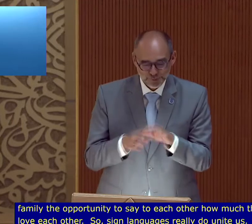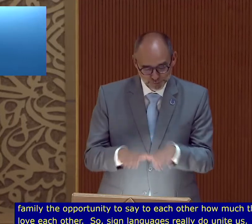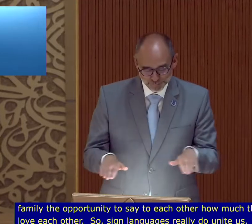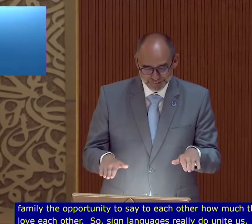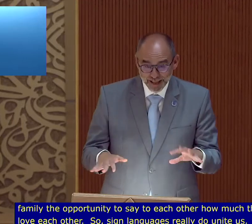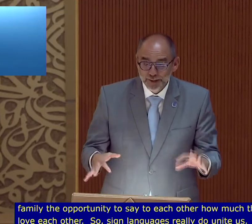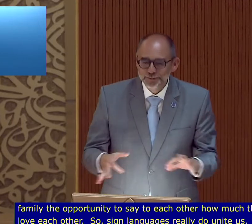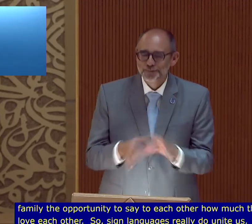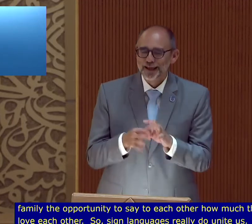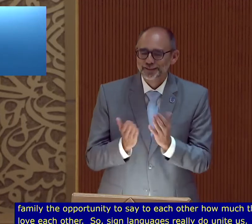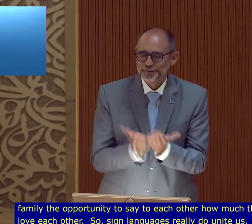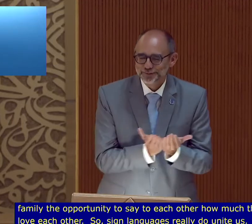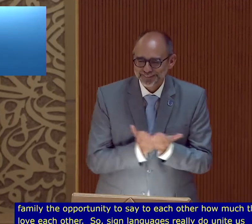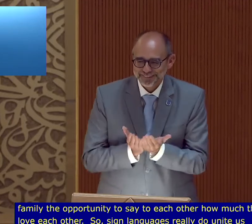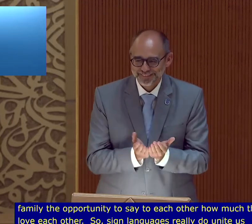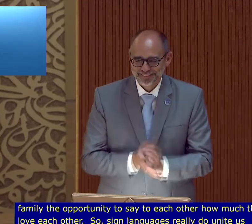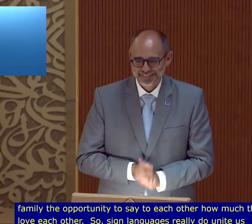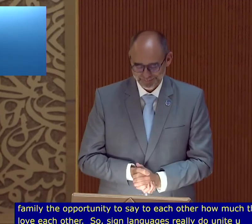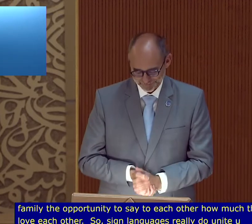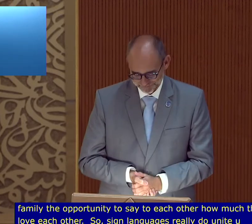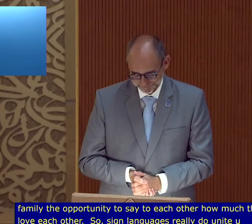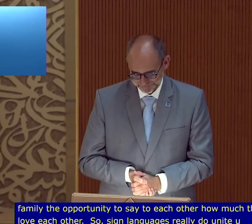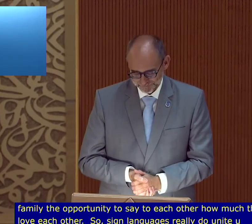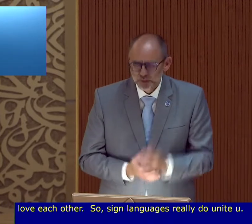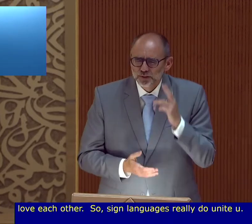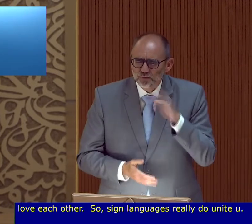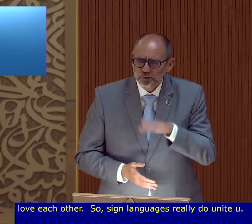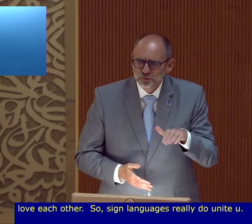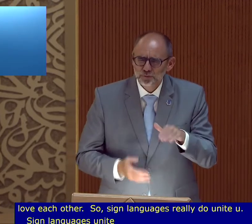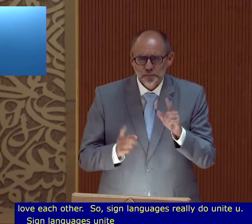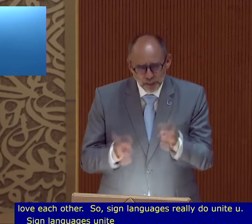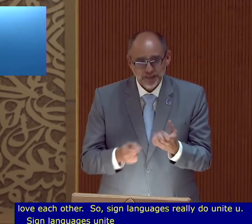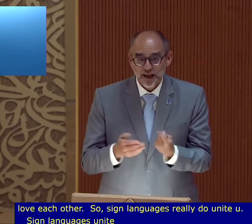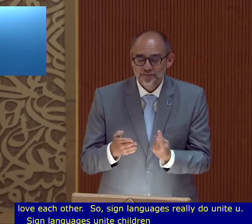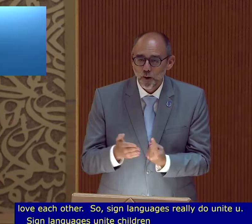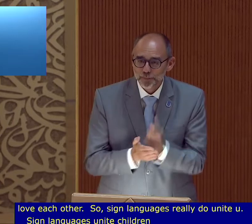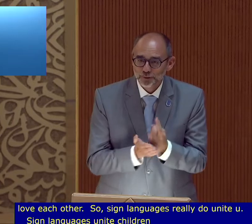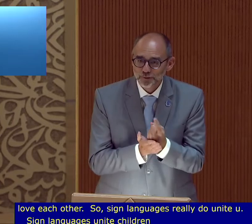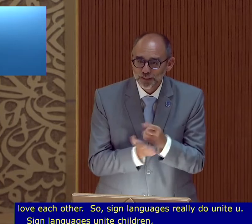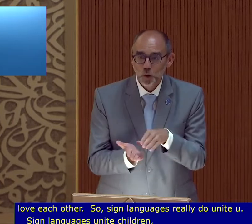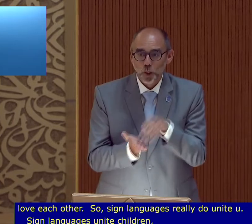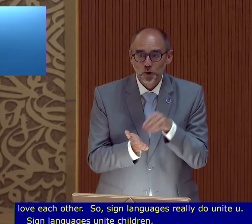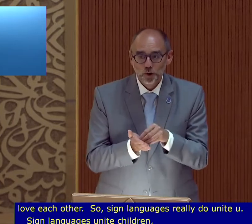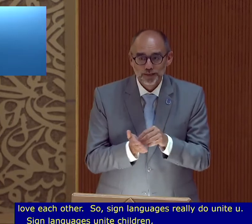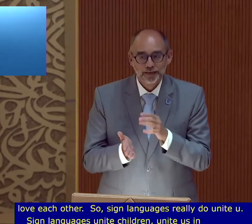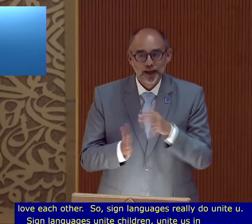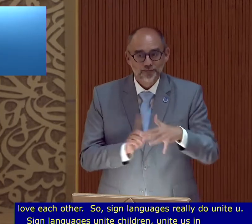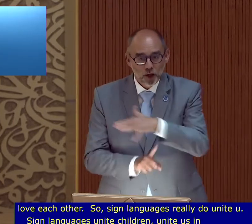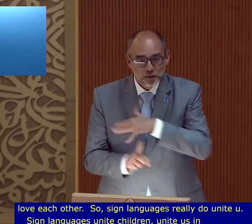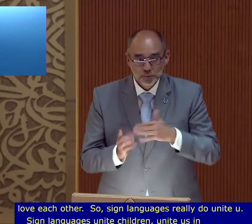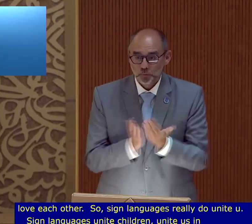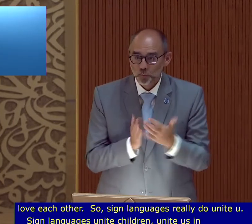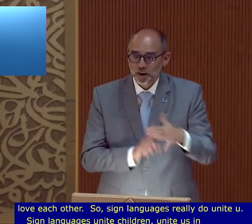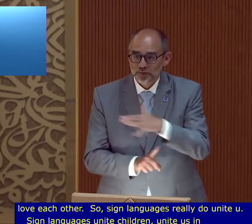Sign languages unite children, unite us in education. Deaf children must have the opportunity